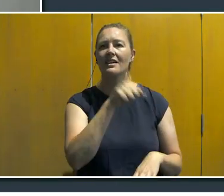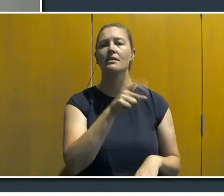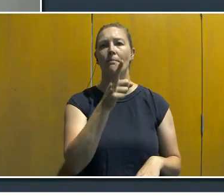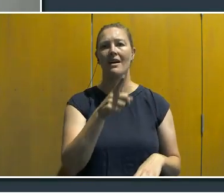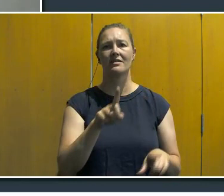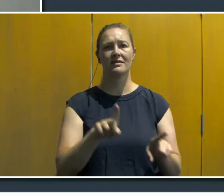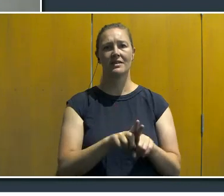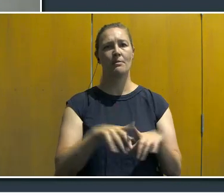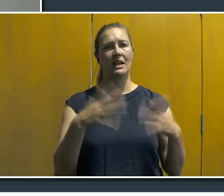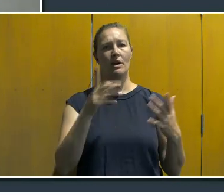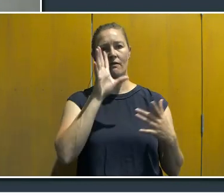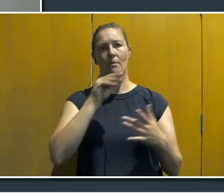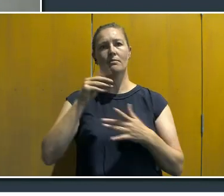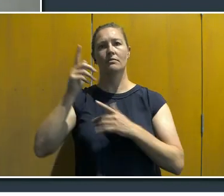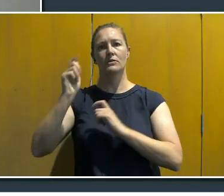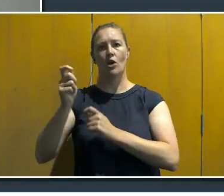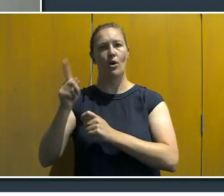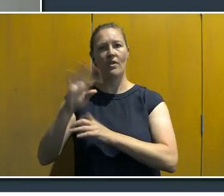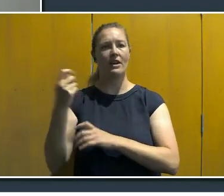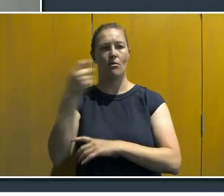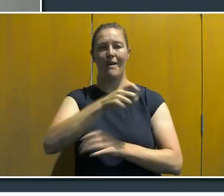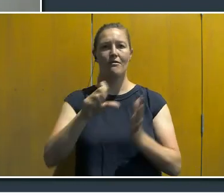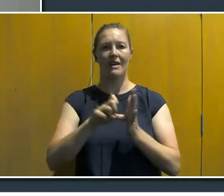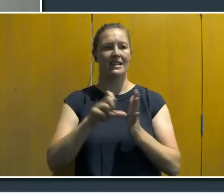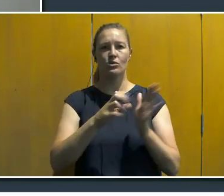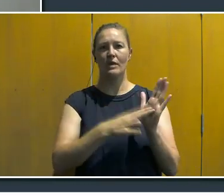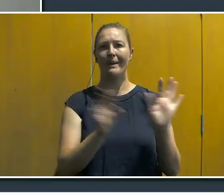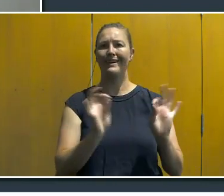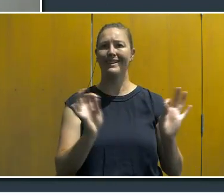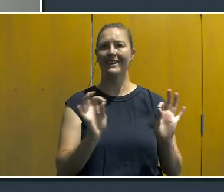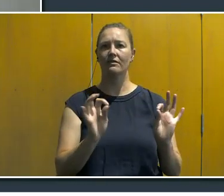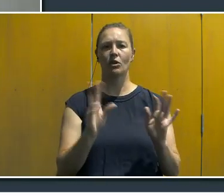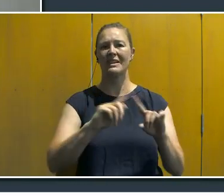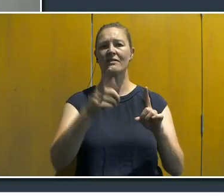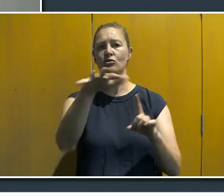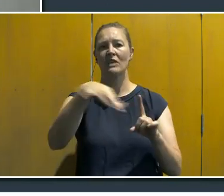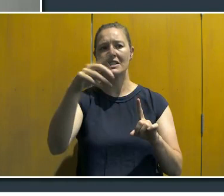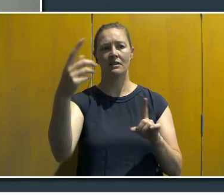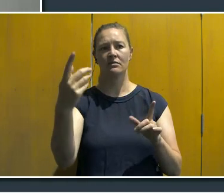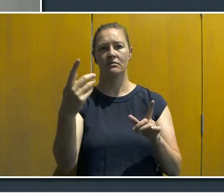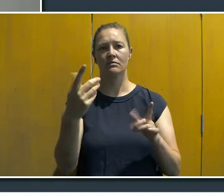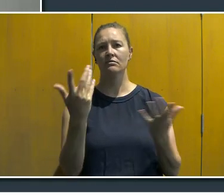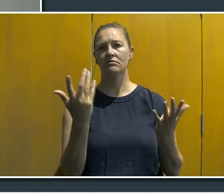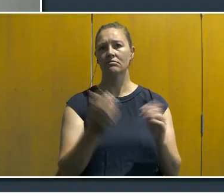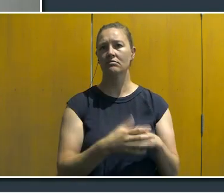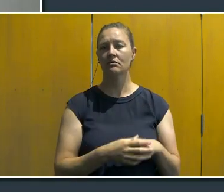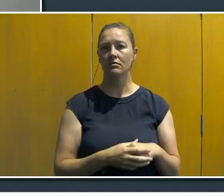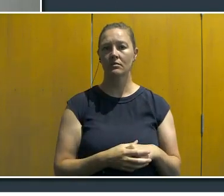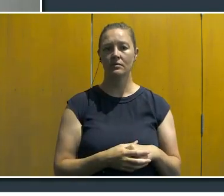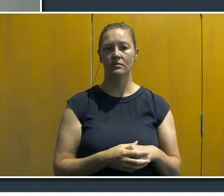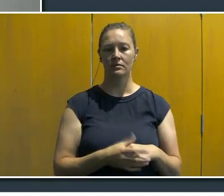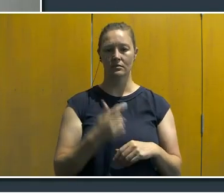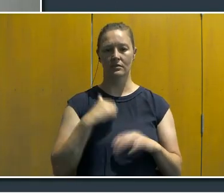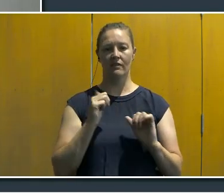so can somebody from Taupo, and they pay no rates to Napier at all. I went to 2